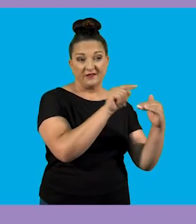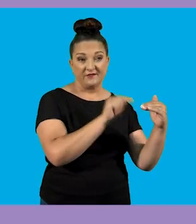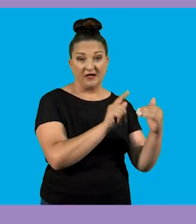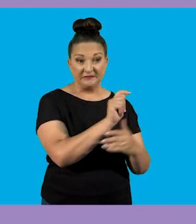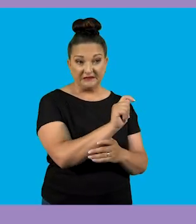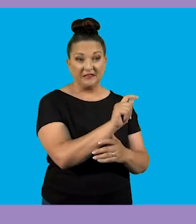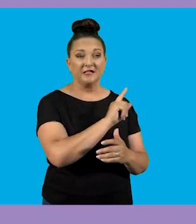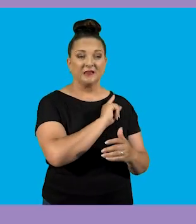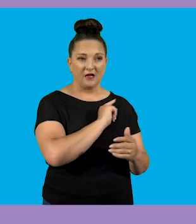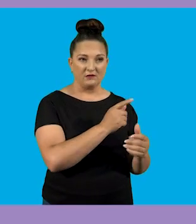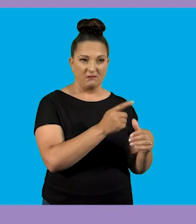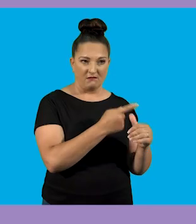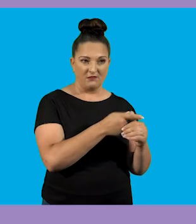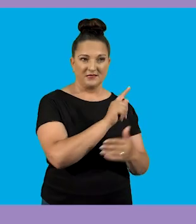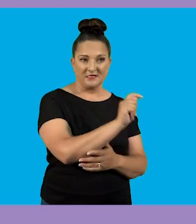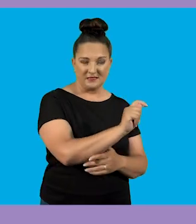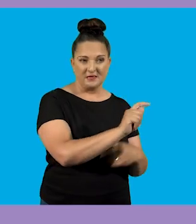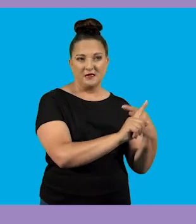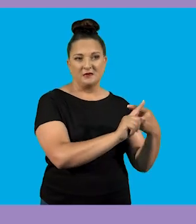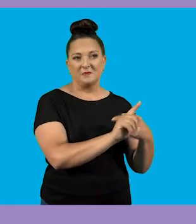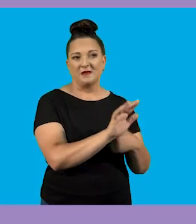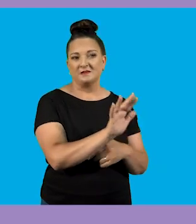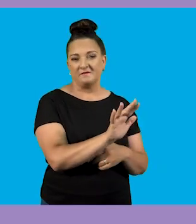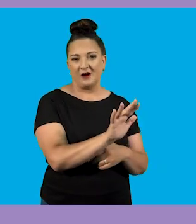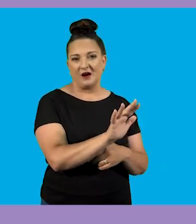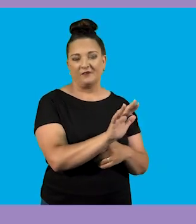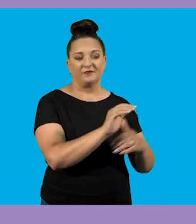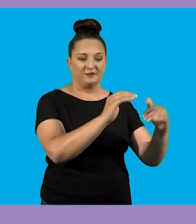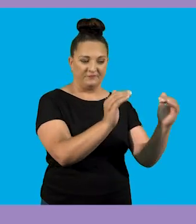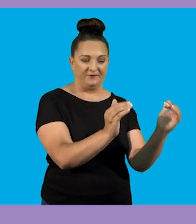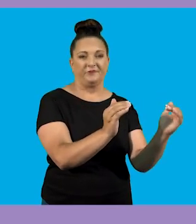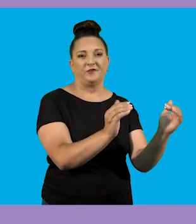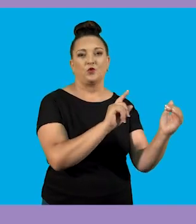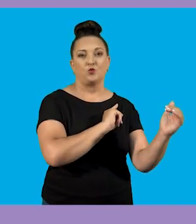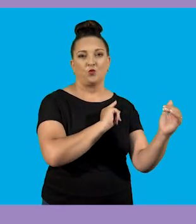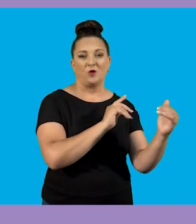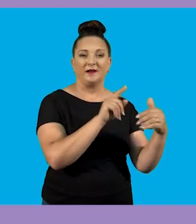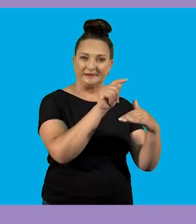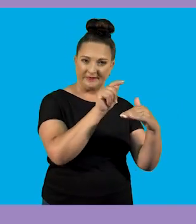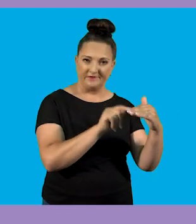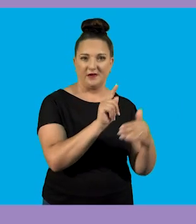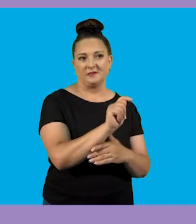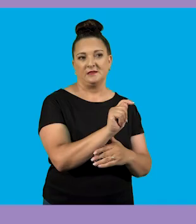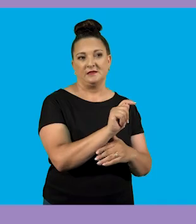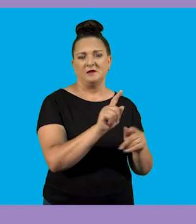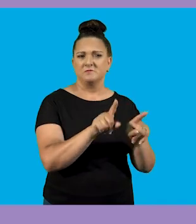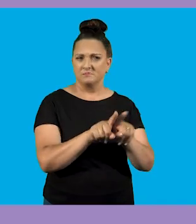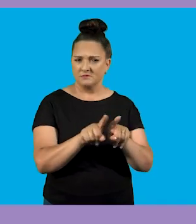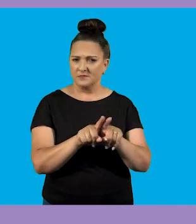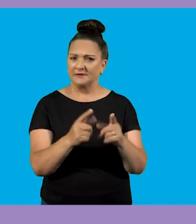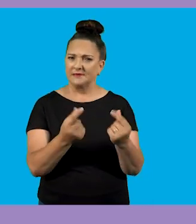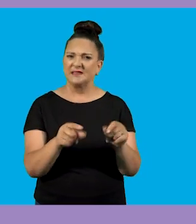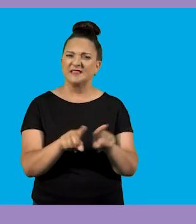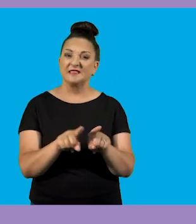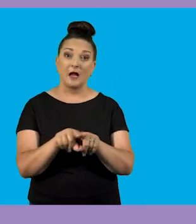have 5t divided by t, and that is going to leave us with just the 5. We're going to do the same thing with the second bracket. Now